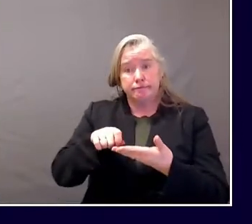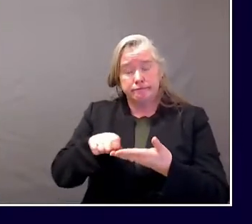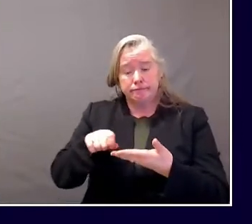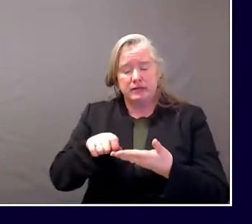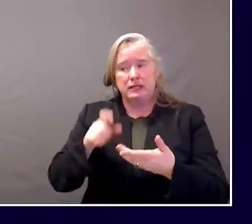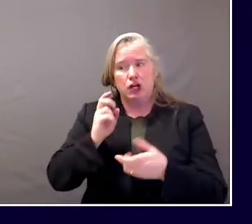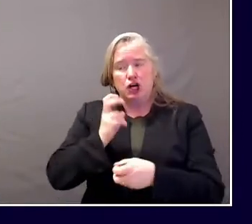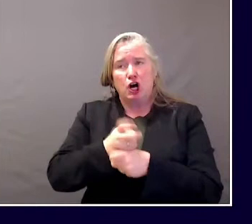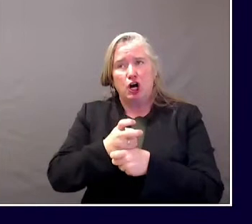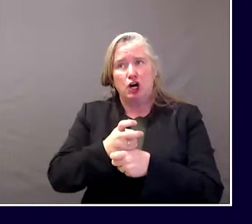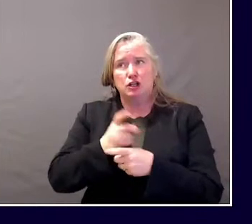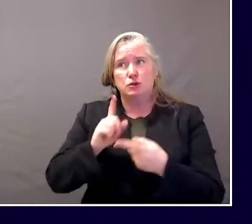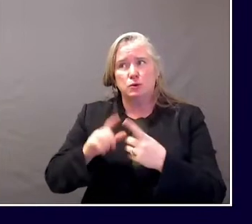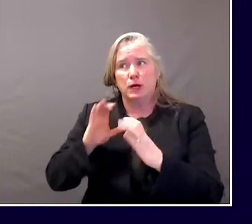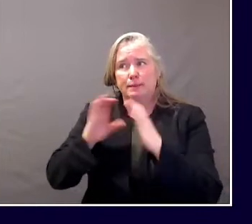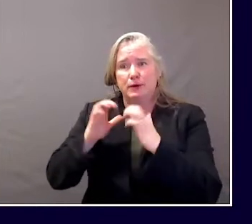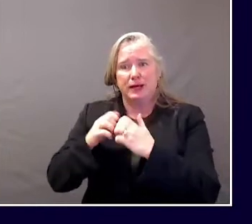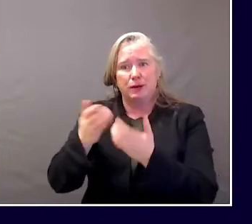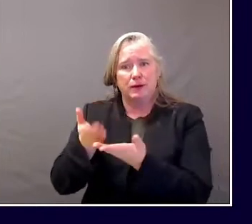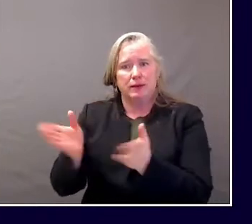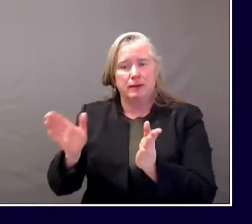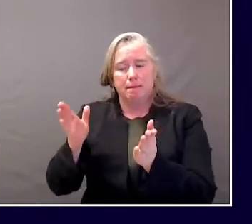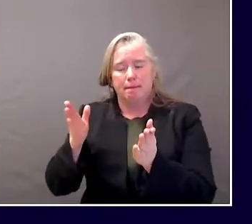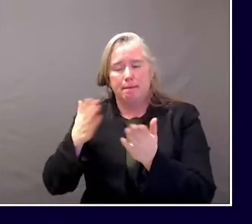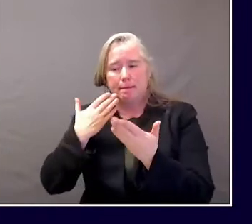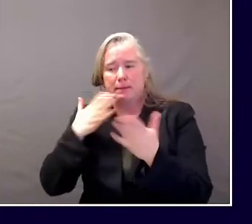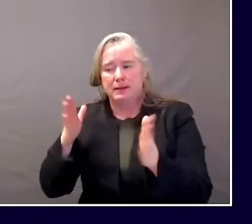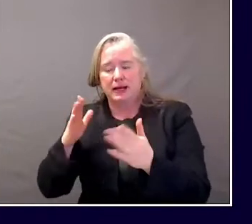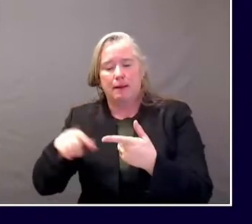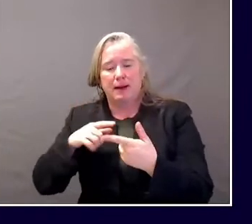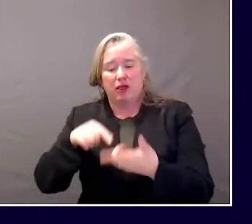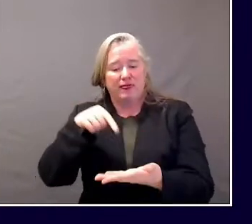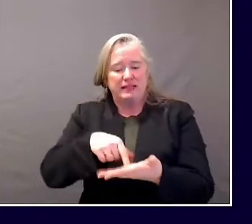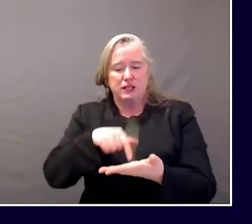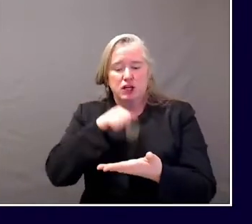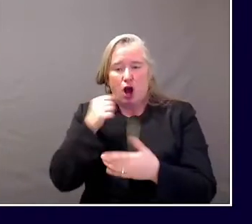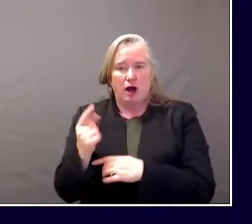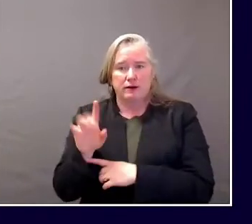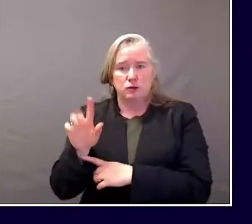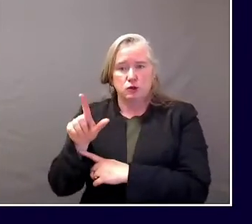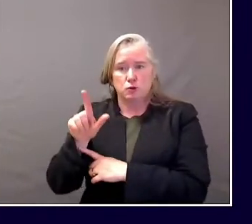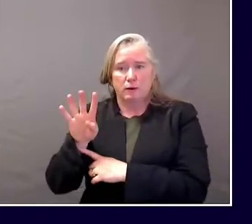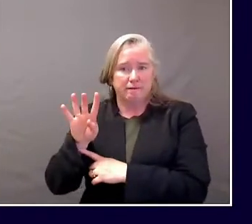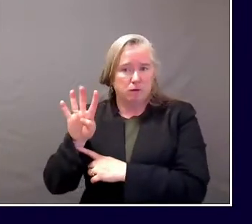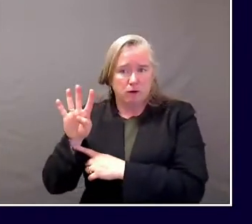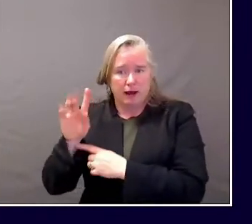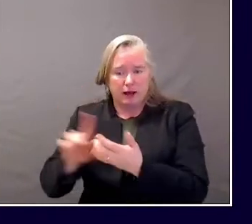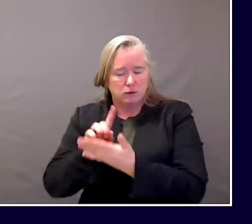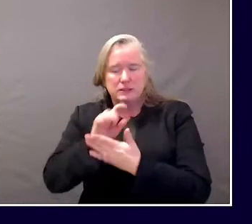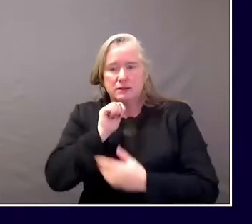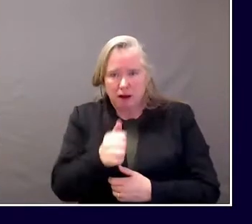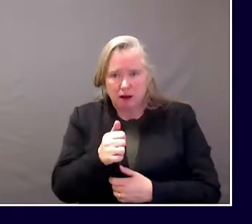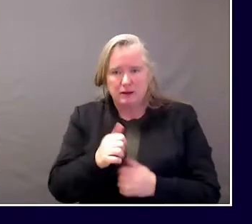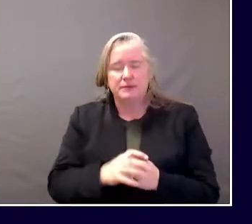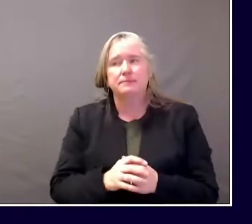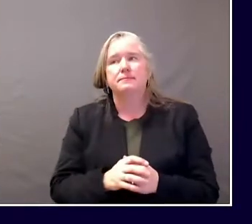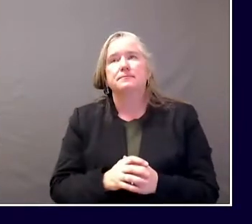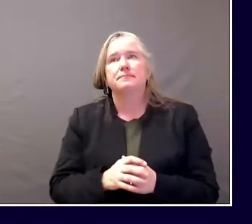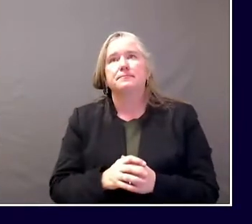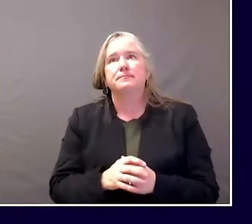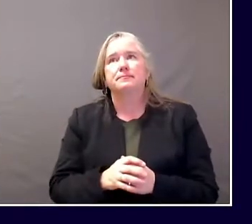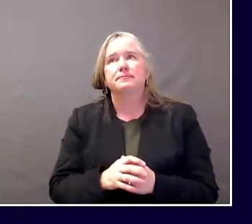do not all reflect something that just happened. And I guess I would love to know if you're sort of concerned if